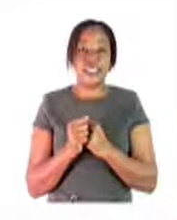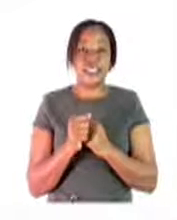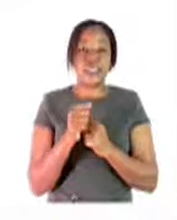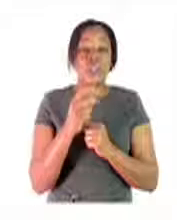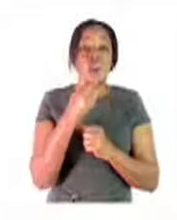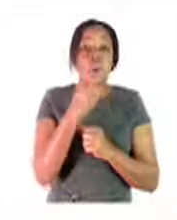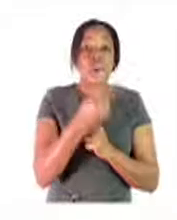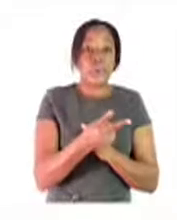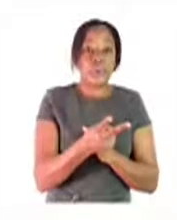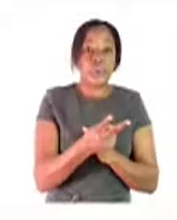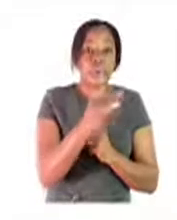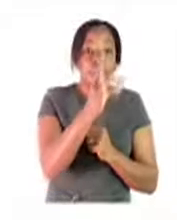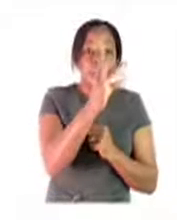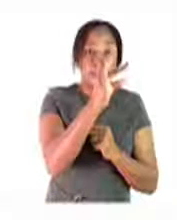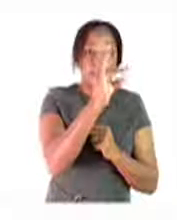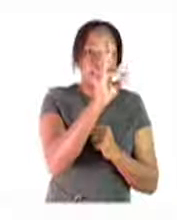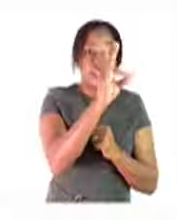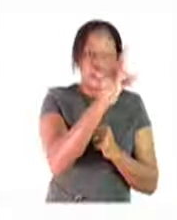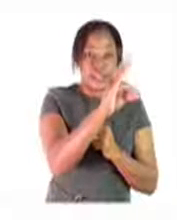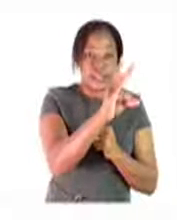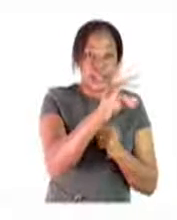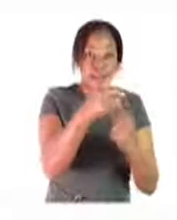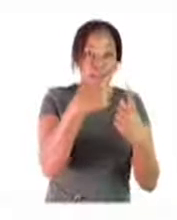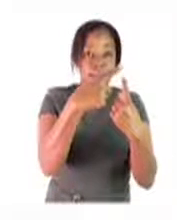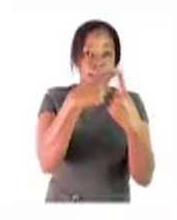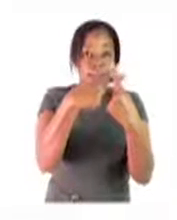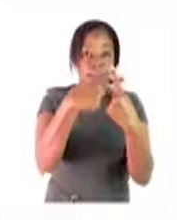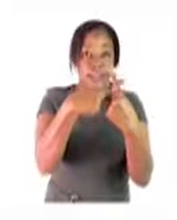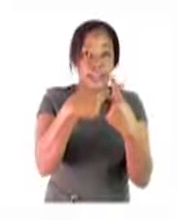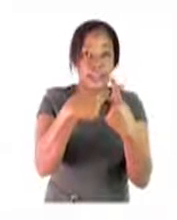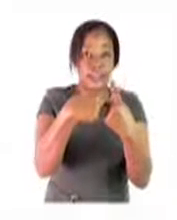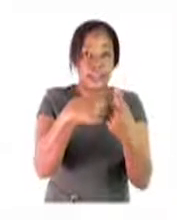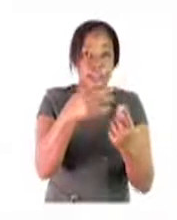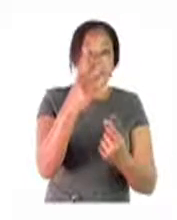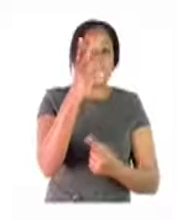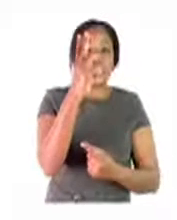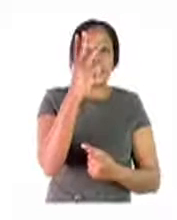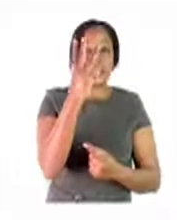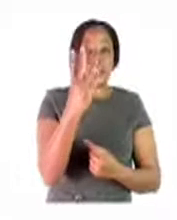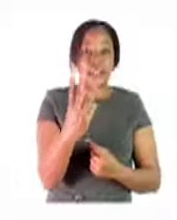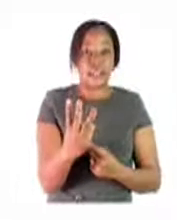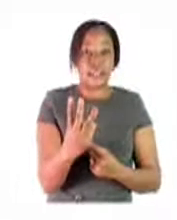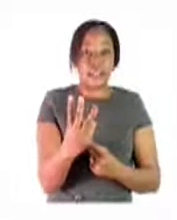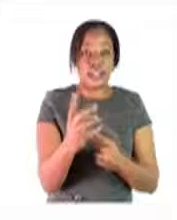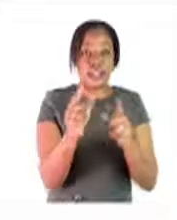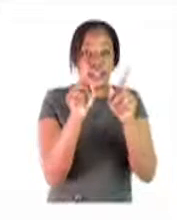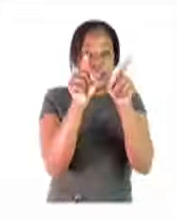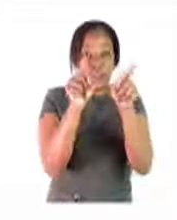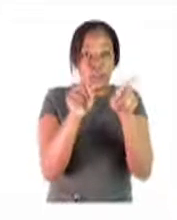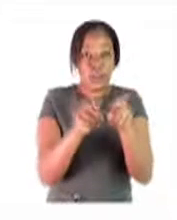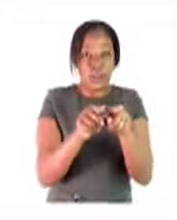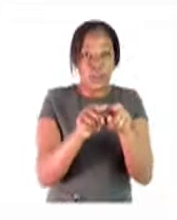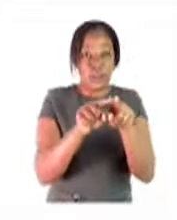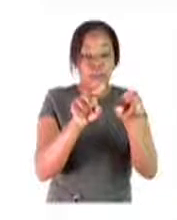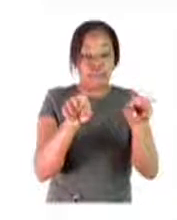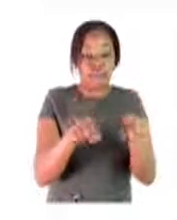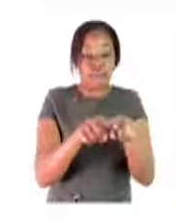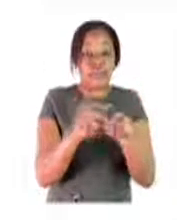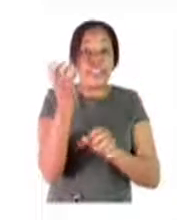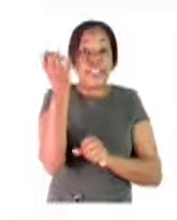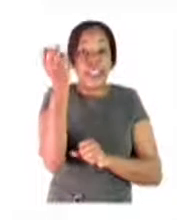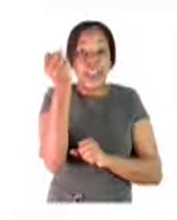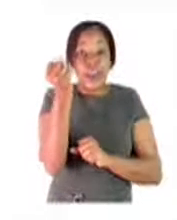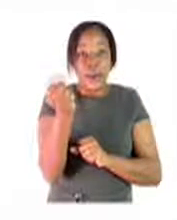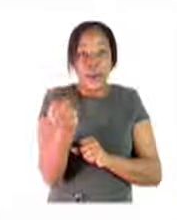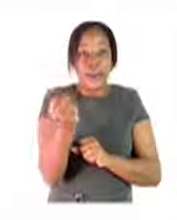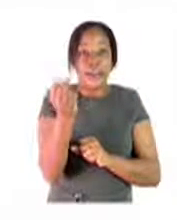a 7 and a 3. Therefore, when you add 7 plus 3 will give you a 10. After a